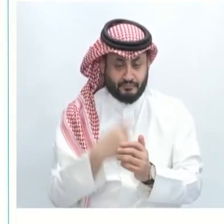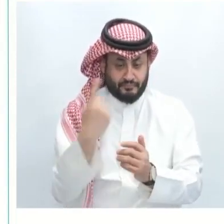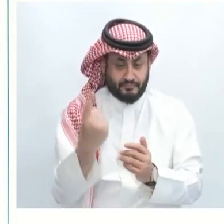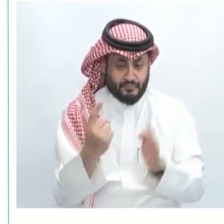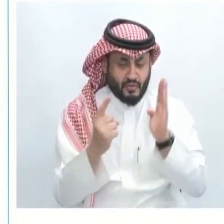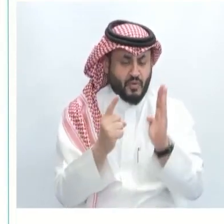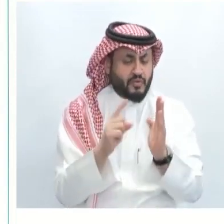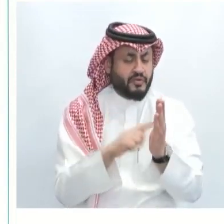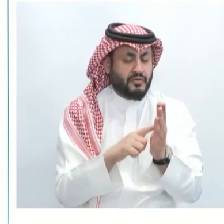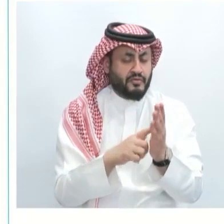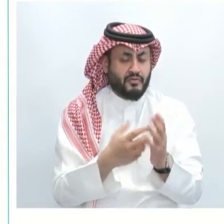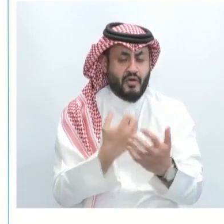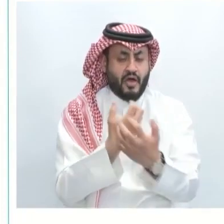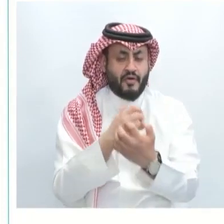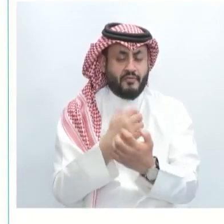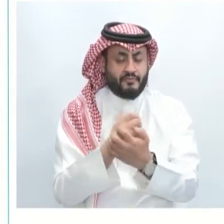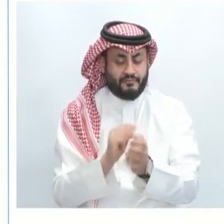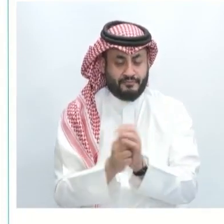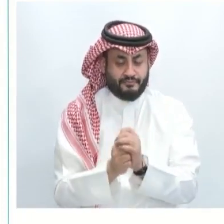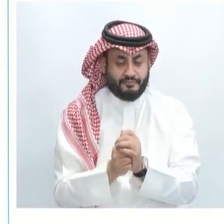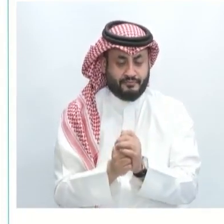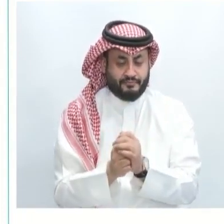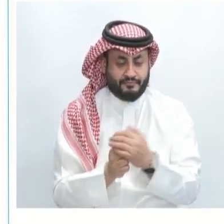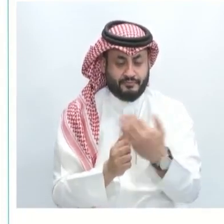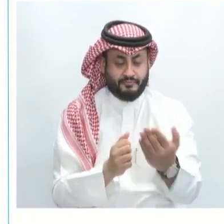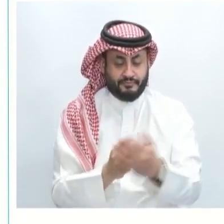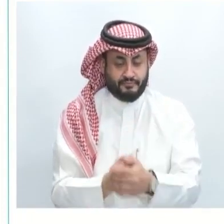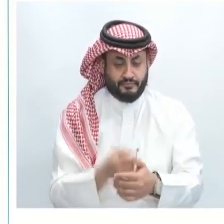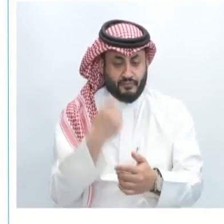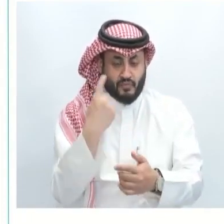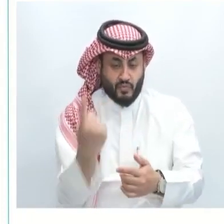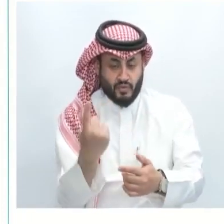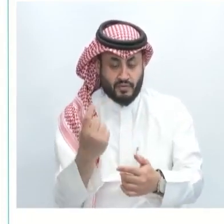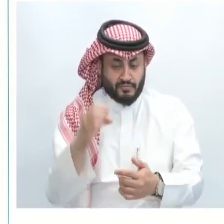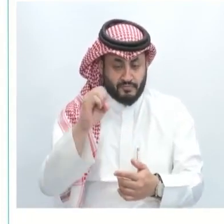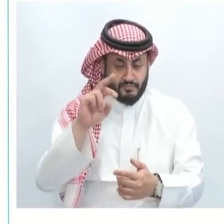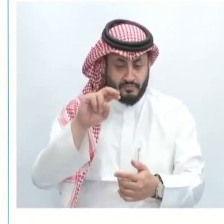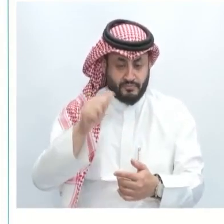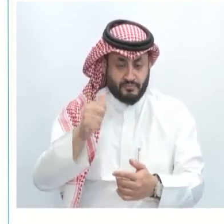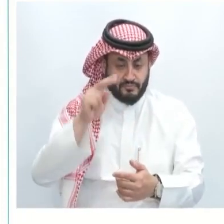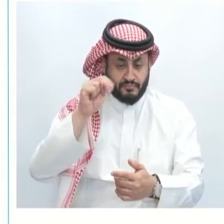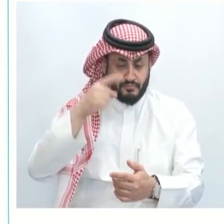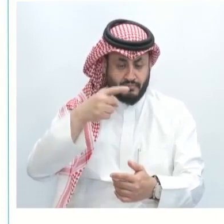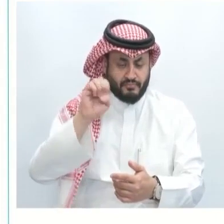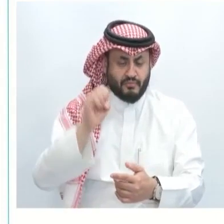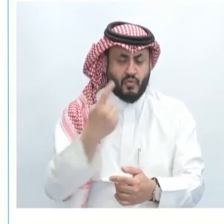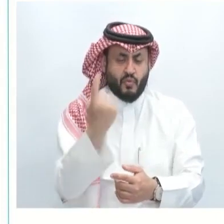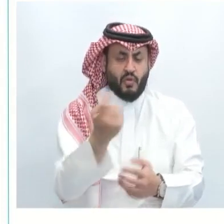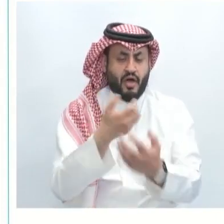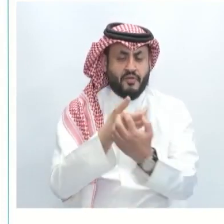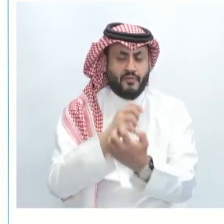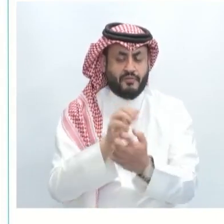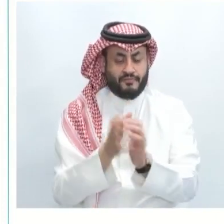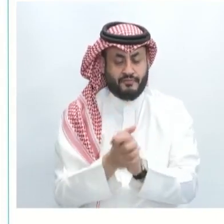to it is an orange. So here we can say, this is one orange. This